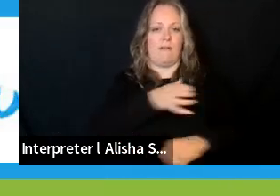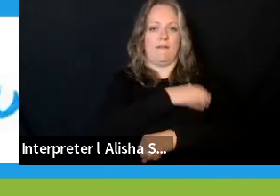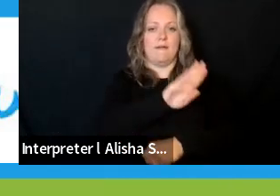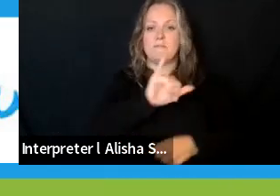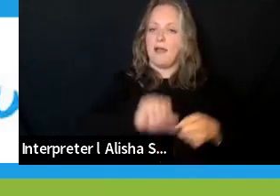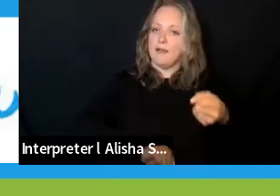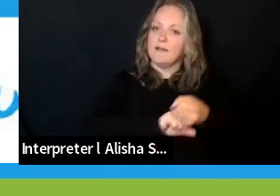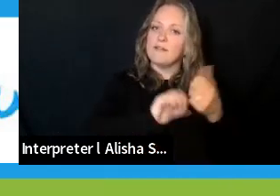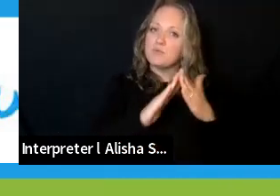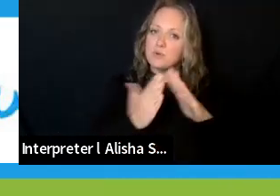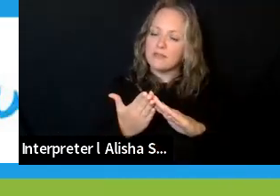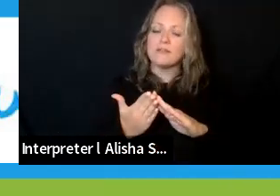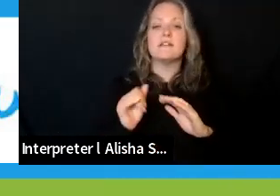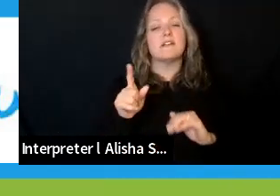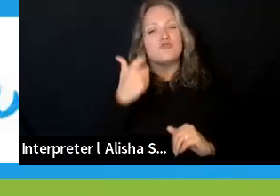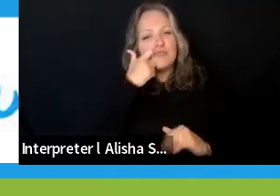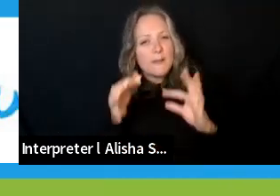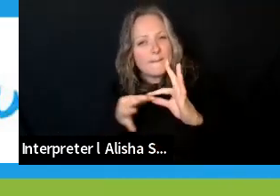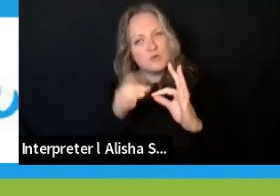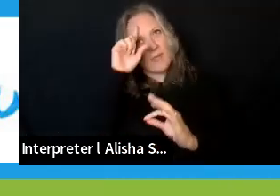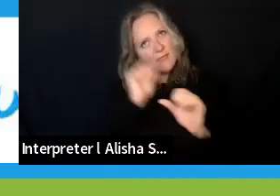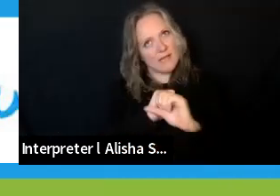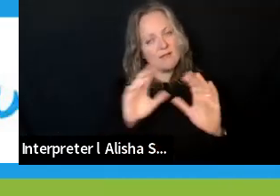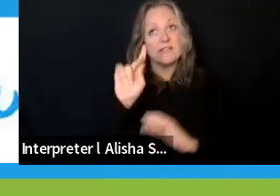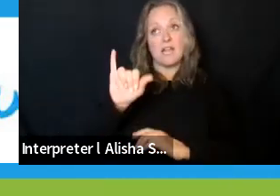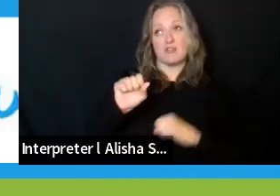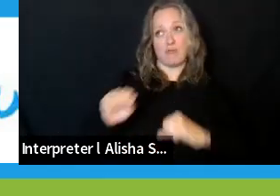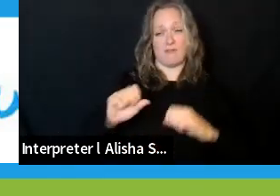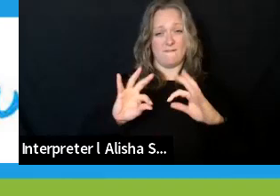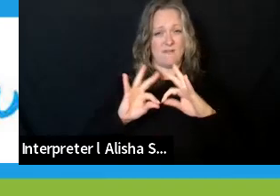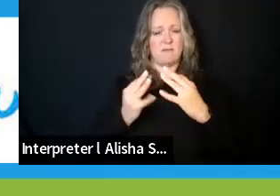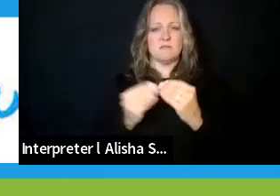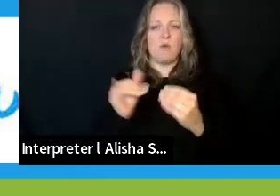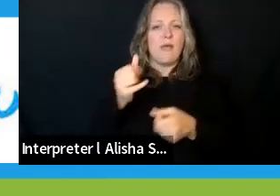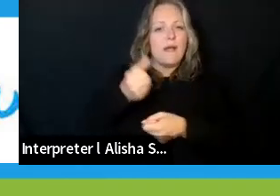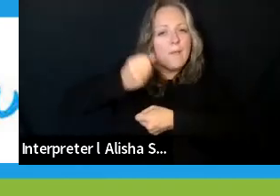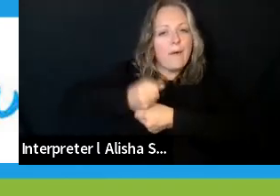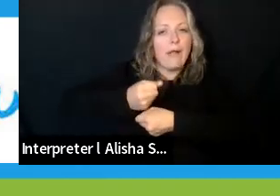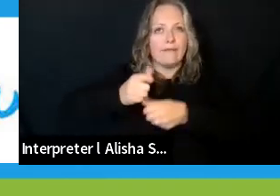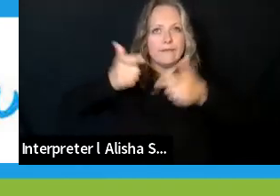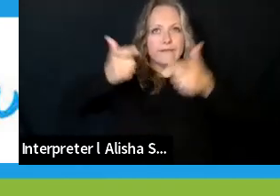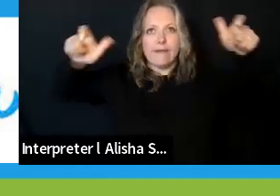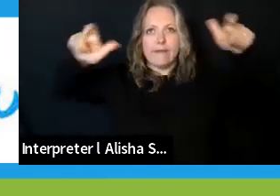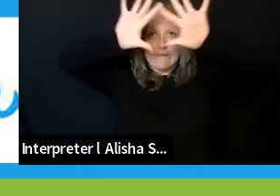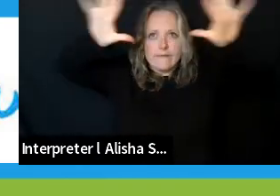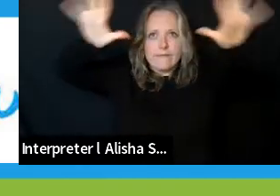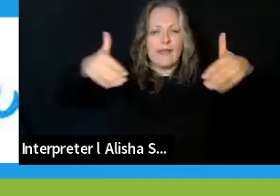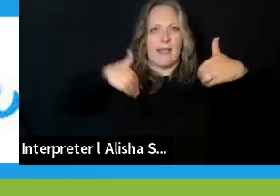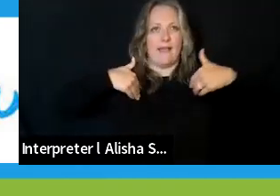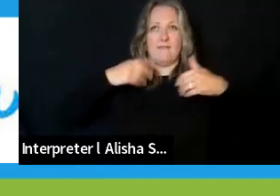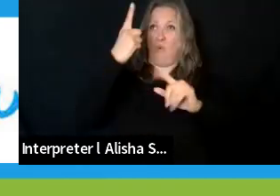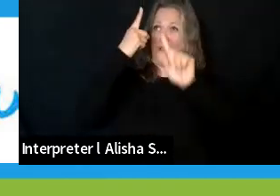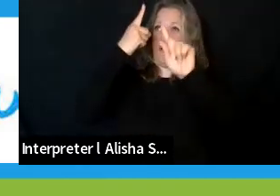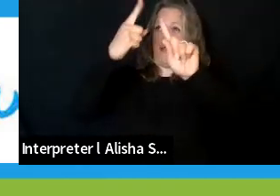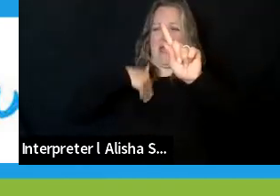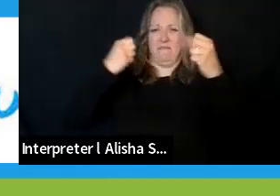if you think about the Kentucky Strengthening Families as kind of an umbrella that holds a lot of different things. It's an initiative, and the